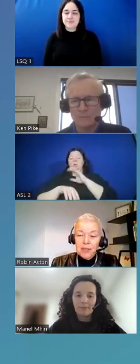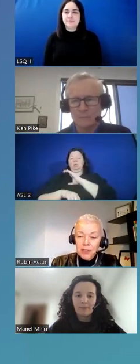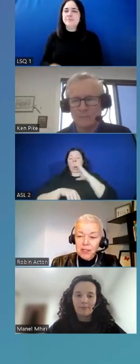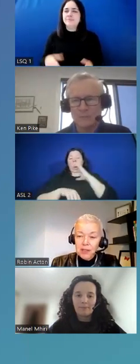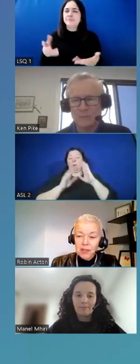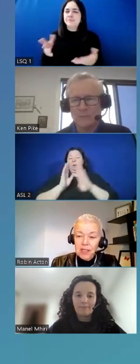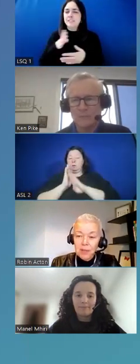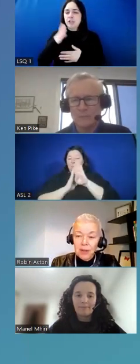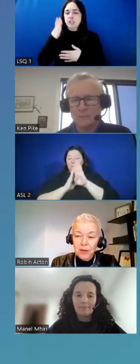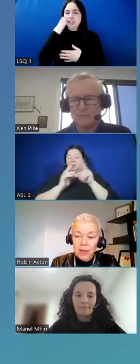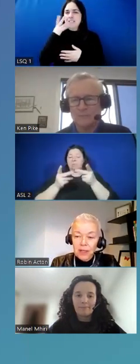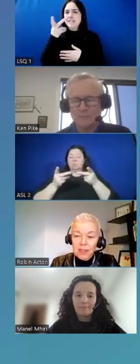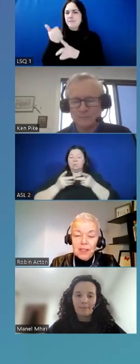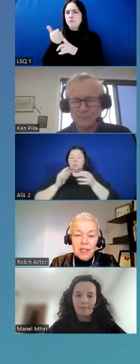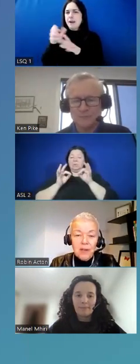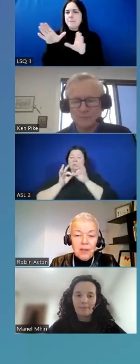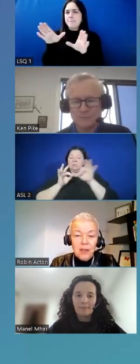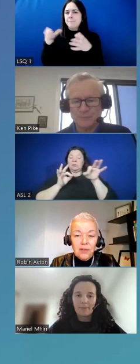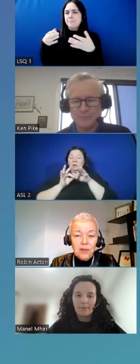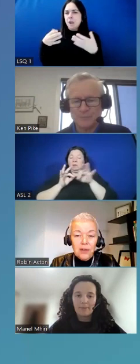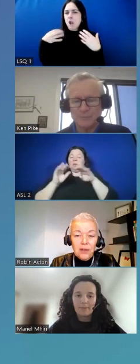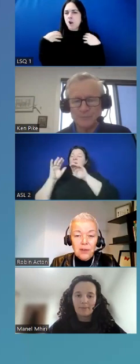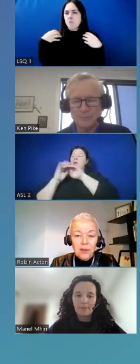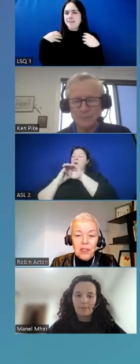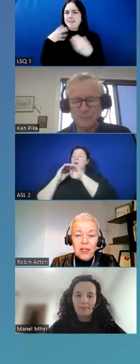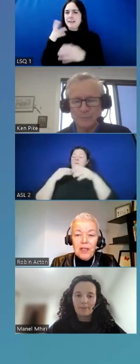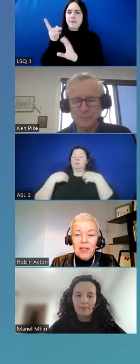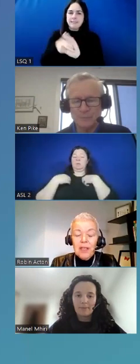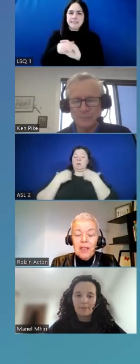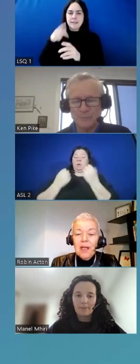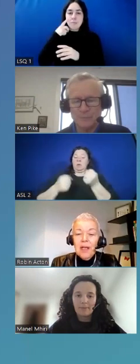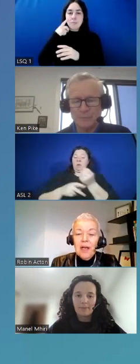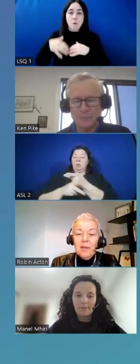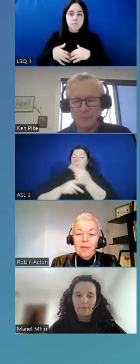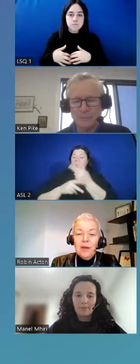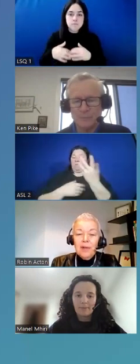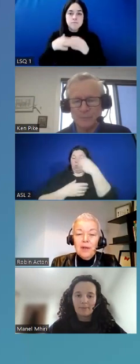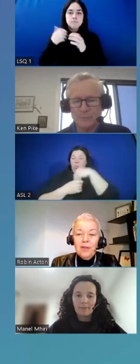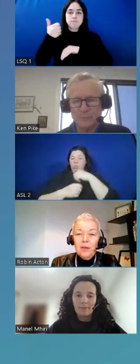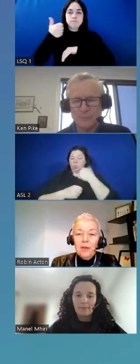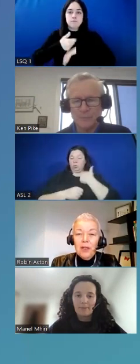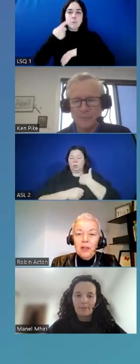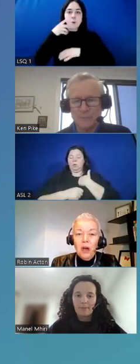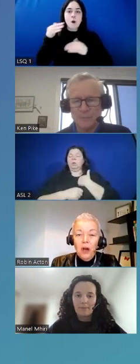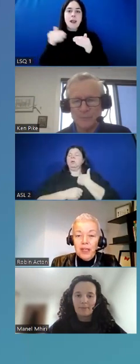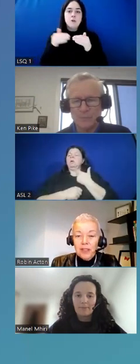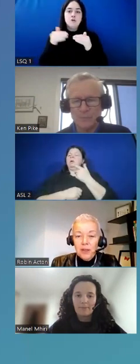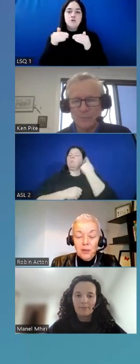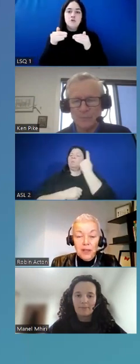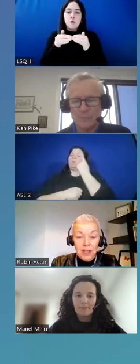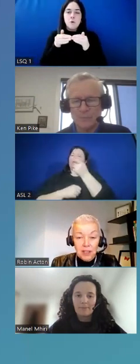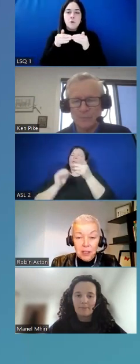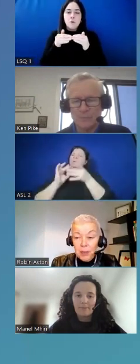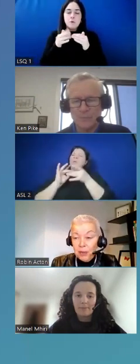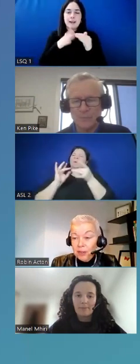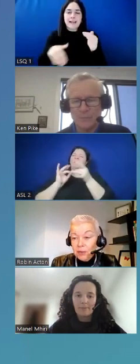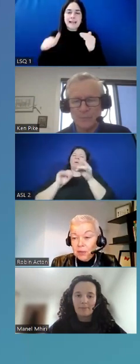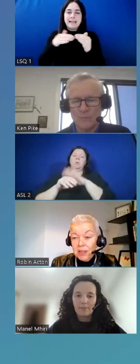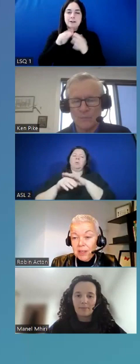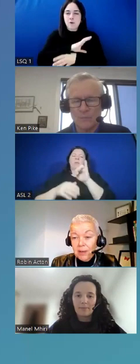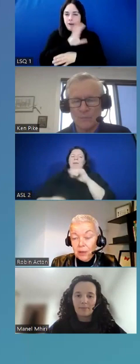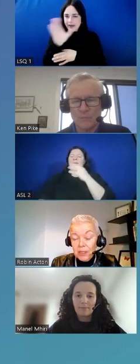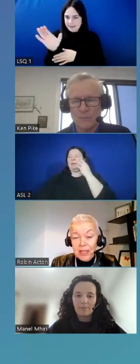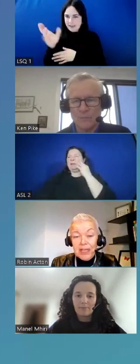the position statement on access to healthcare for Inclusion Canada. I wonder if you could comment on what that